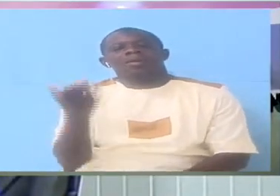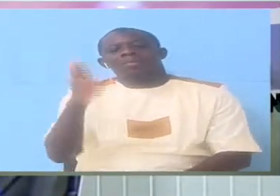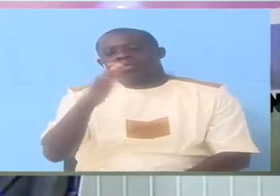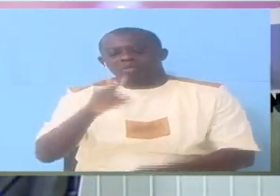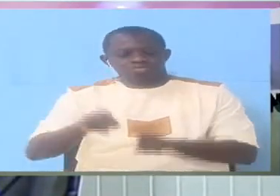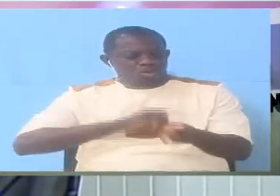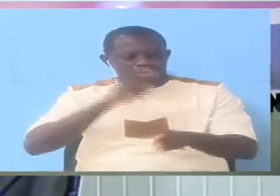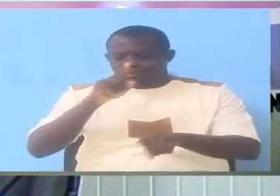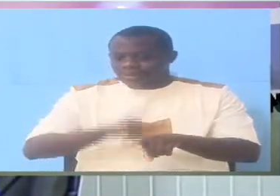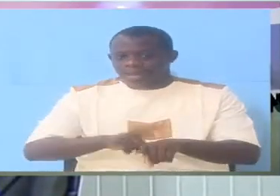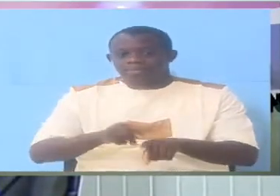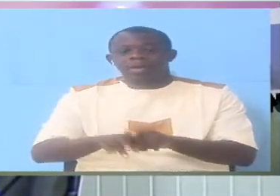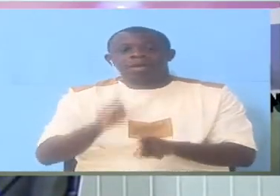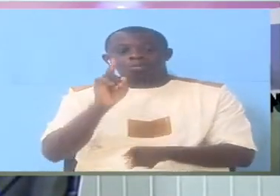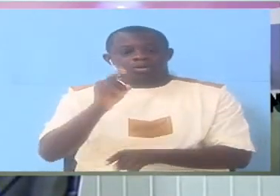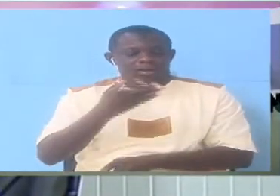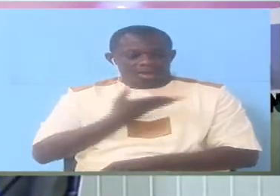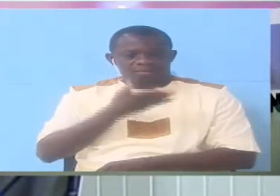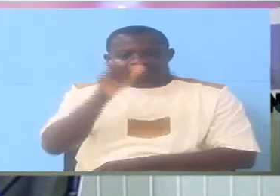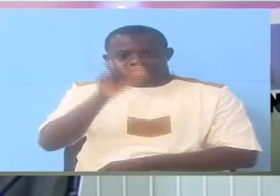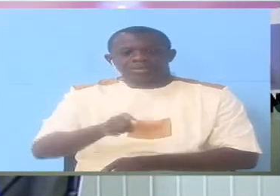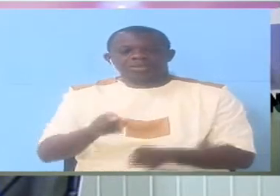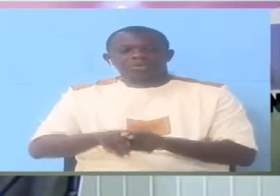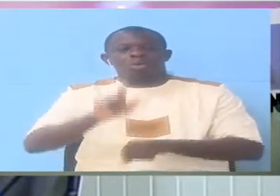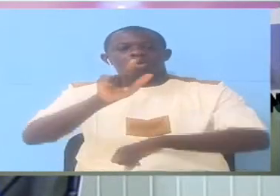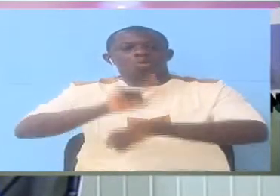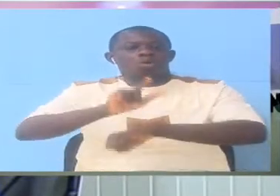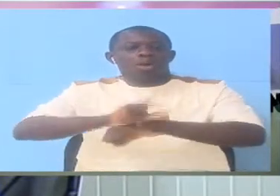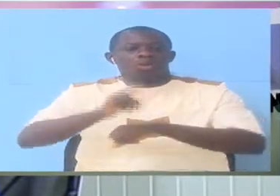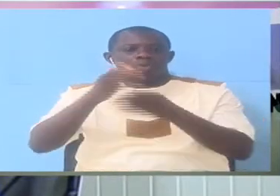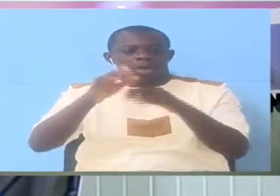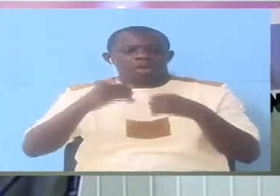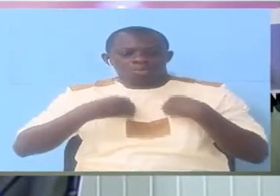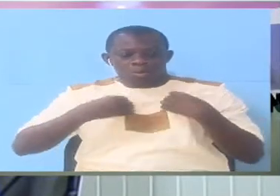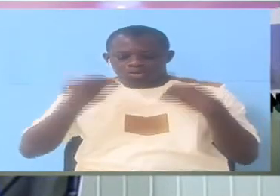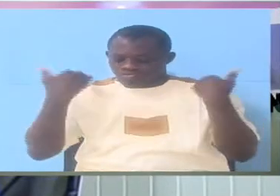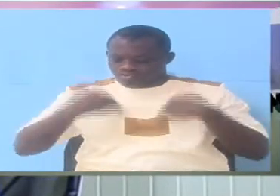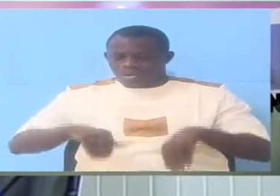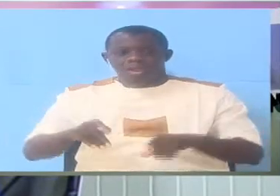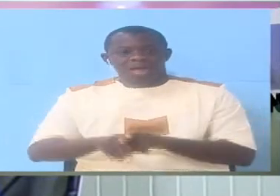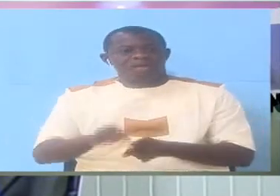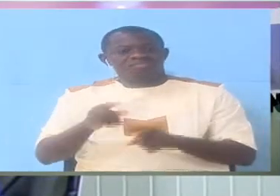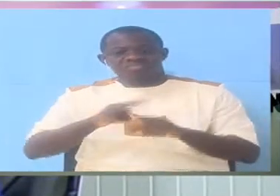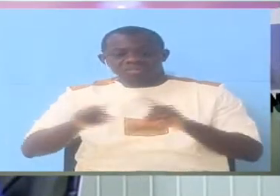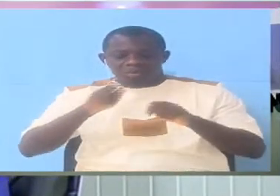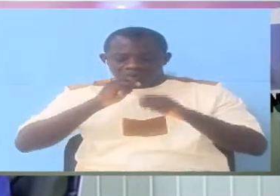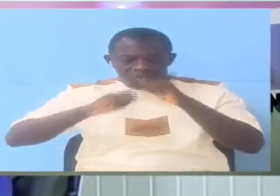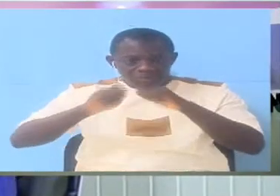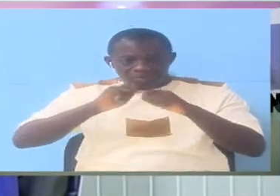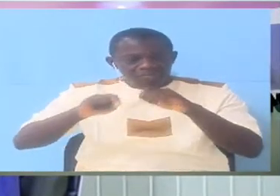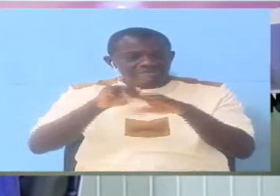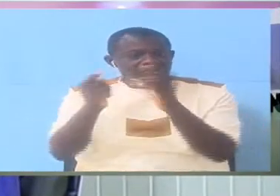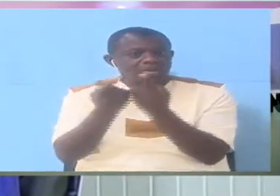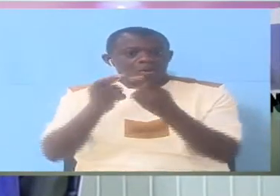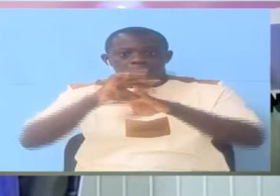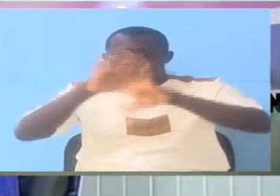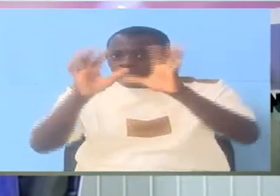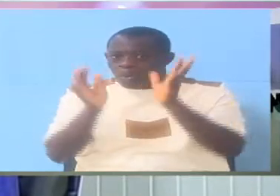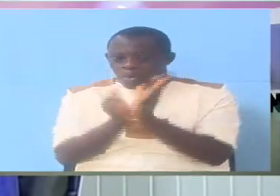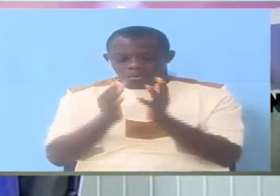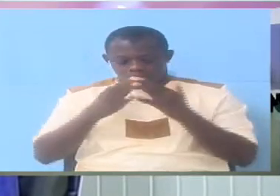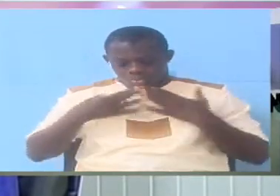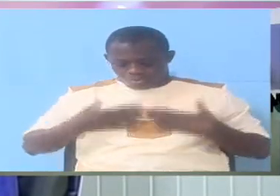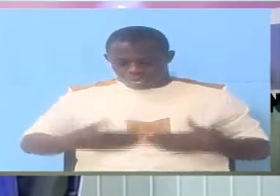been a long time, but he had this traditional dress with charms all over his body, and also this